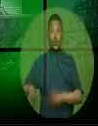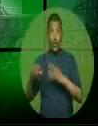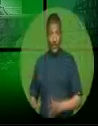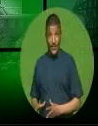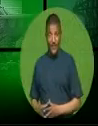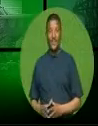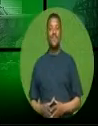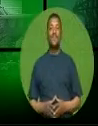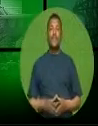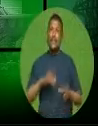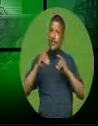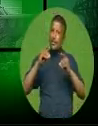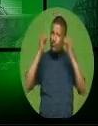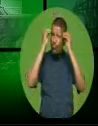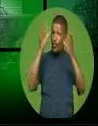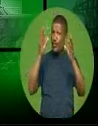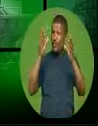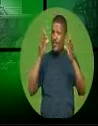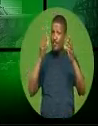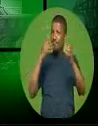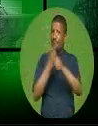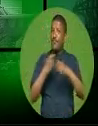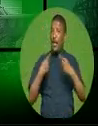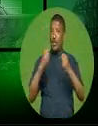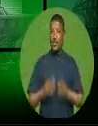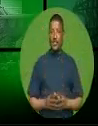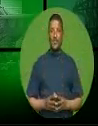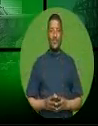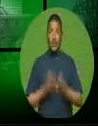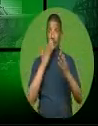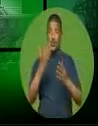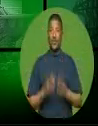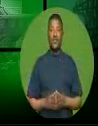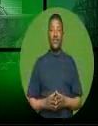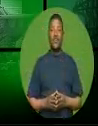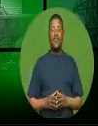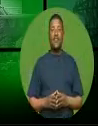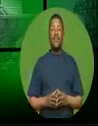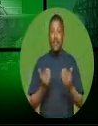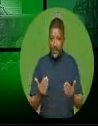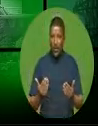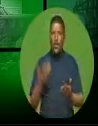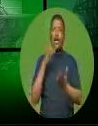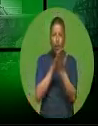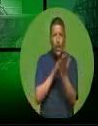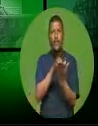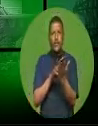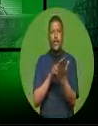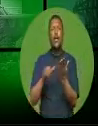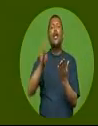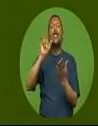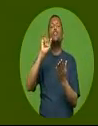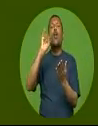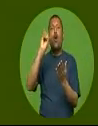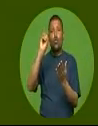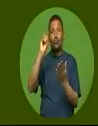Students, did you enjoy doing the exercise? Good. Let's now calculate the ratio